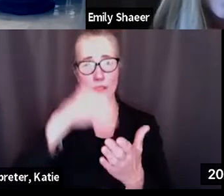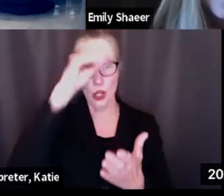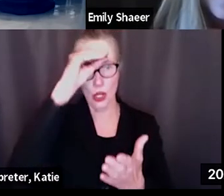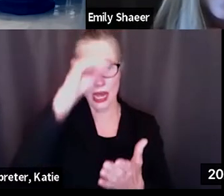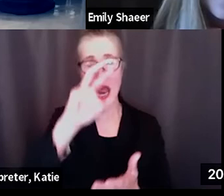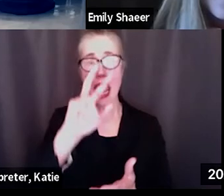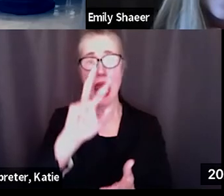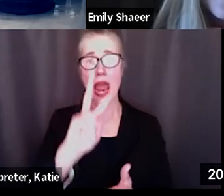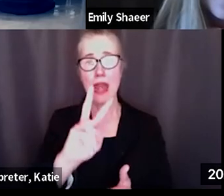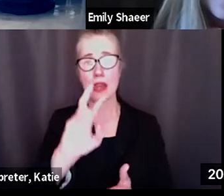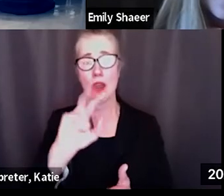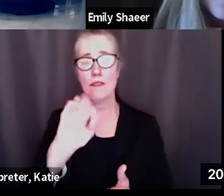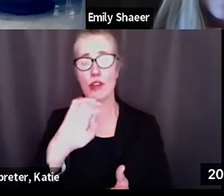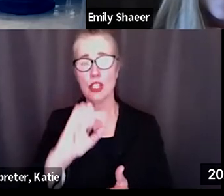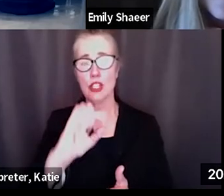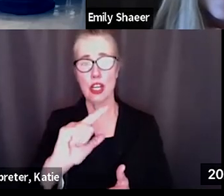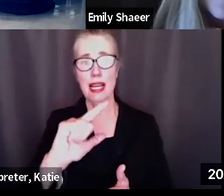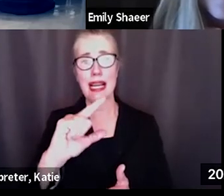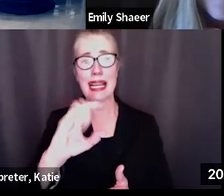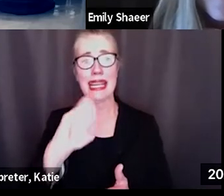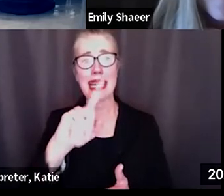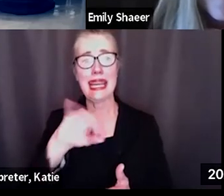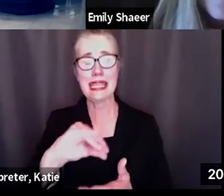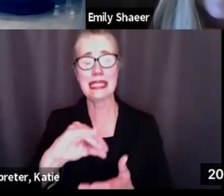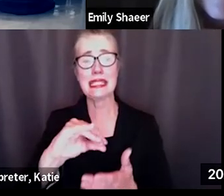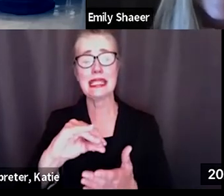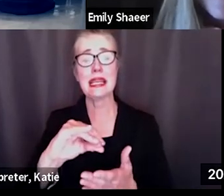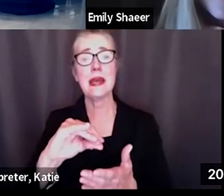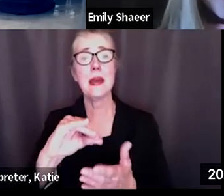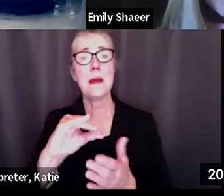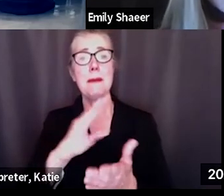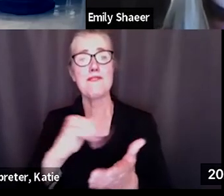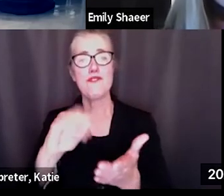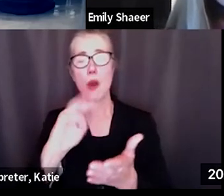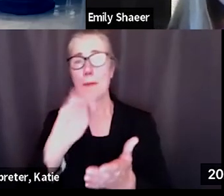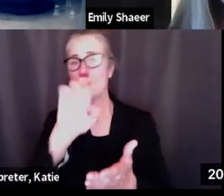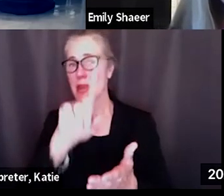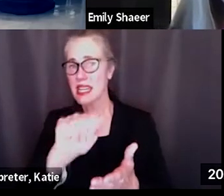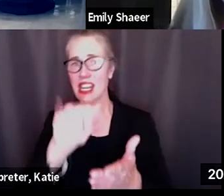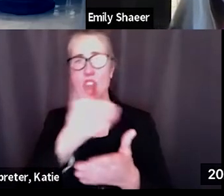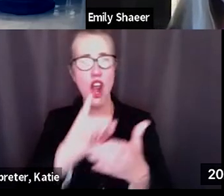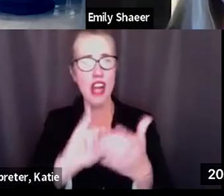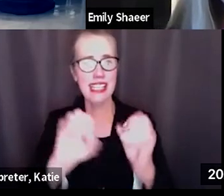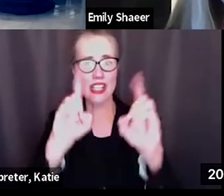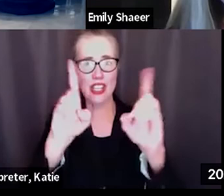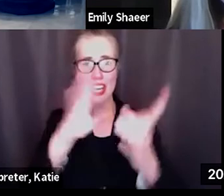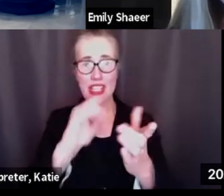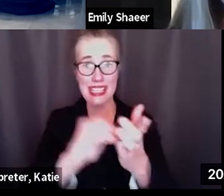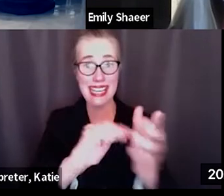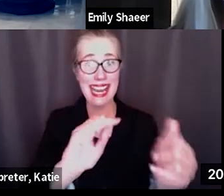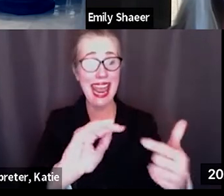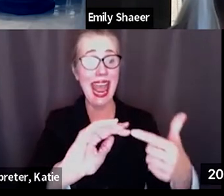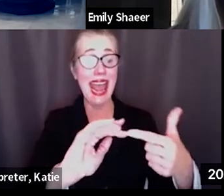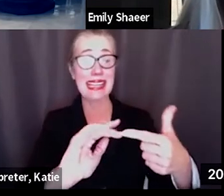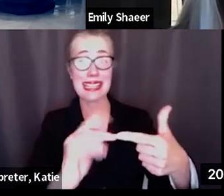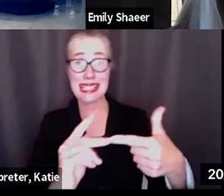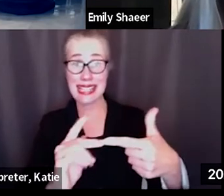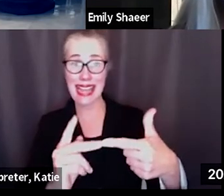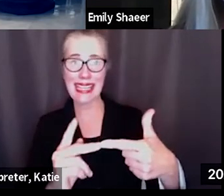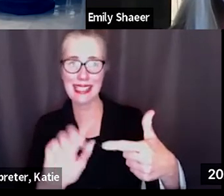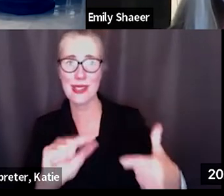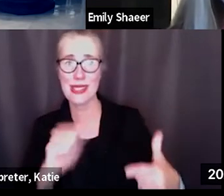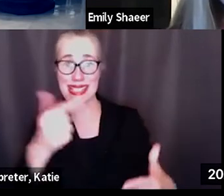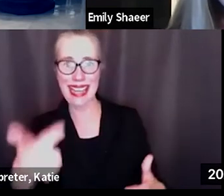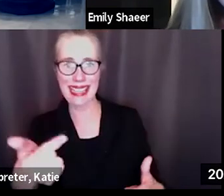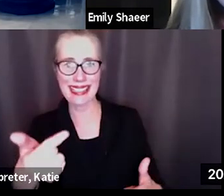media arts and communication center in a second thank you